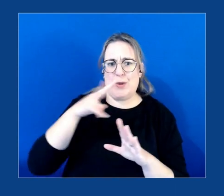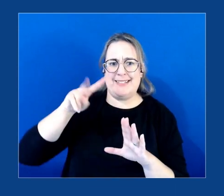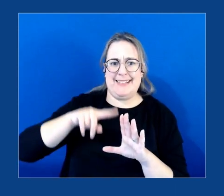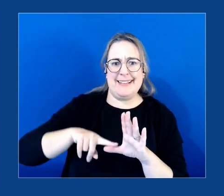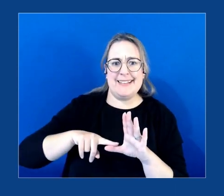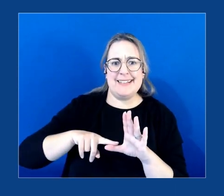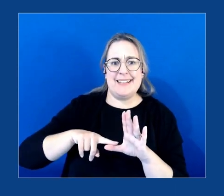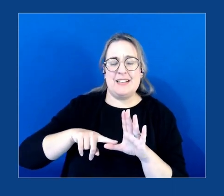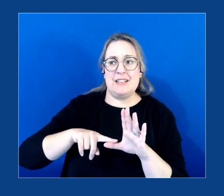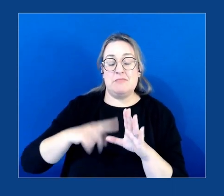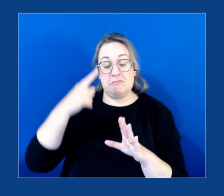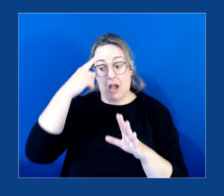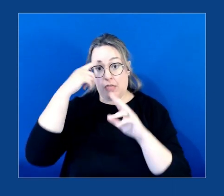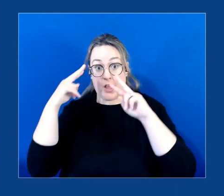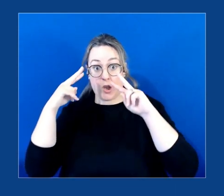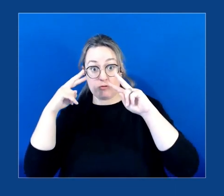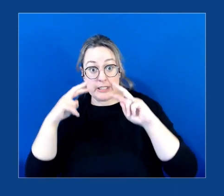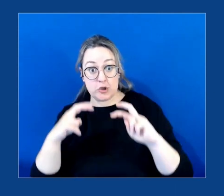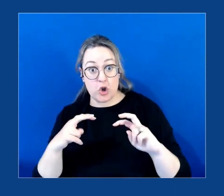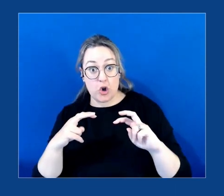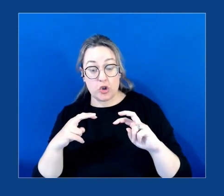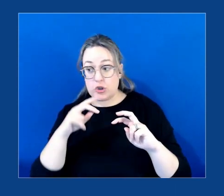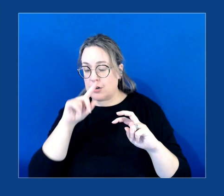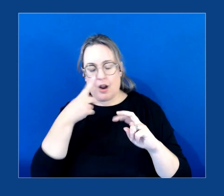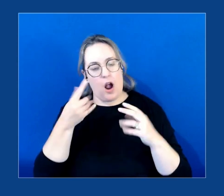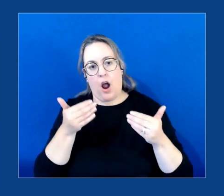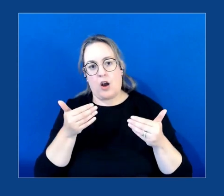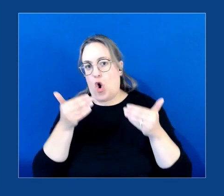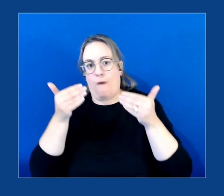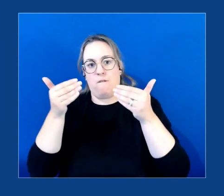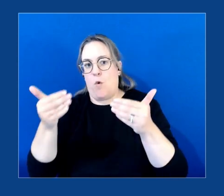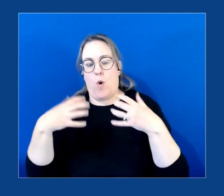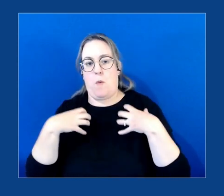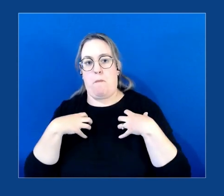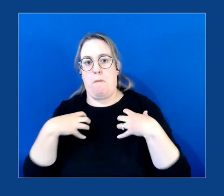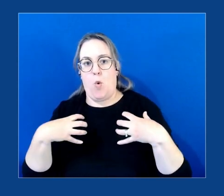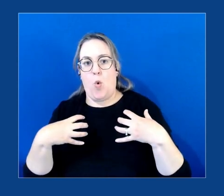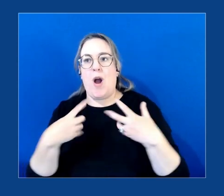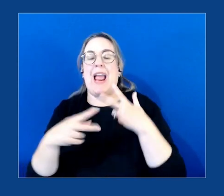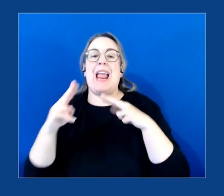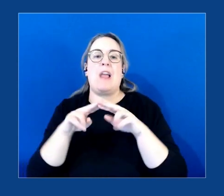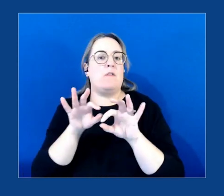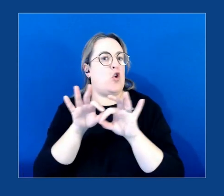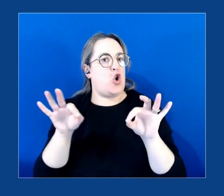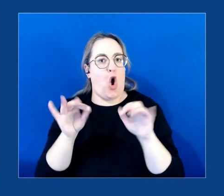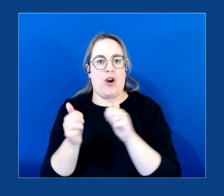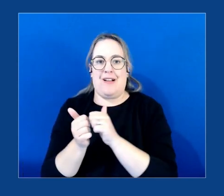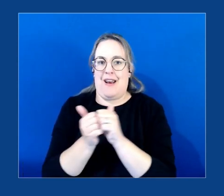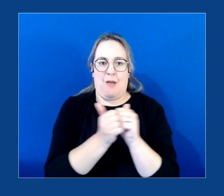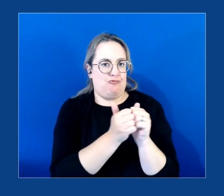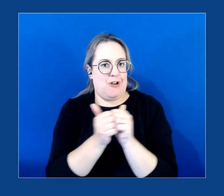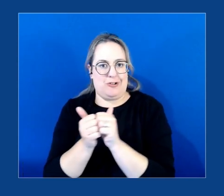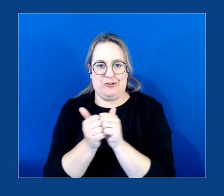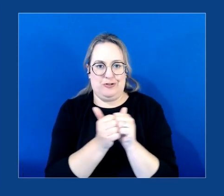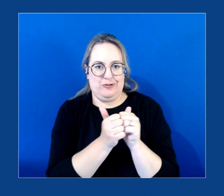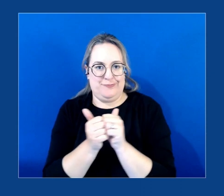I don't think research in this space can really go forward anymore without that collaboration. And this is really a tradition that we've